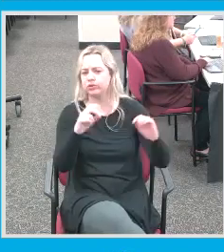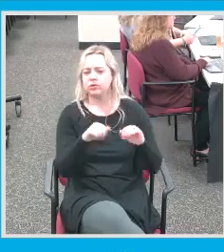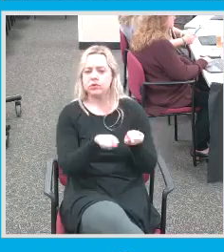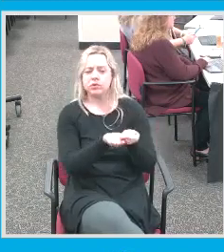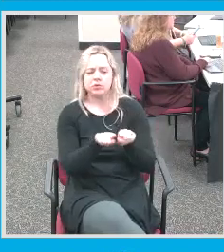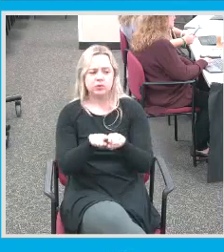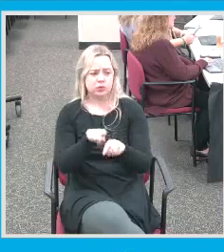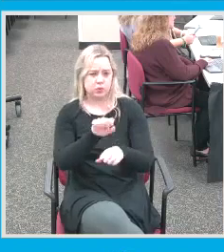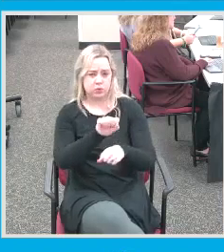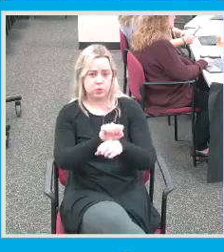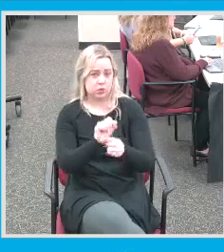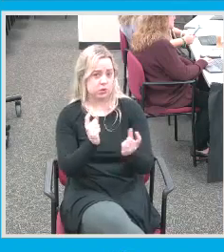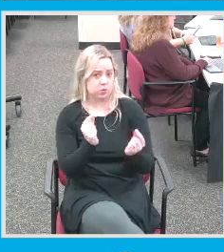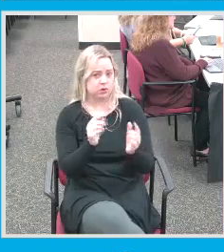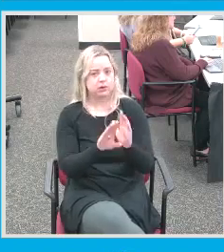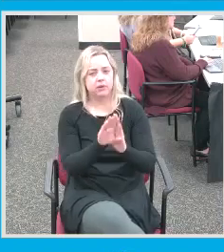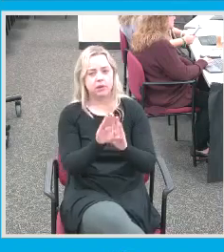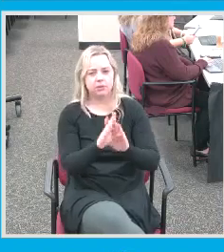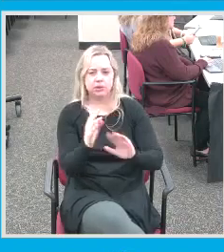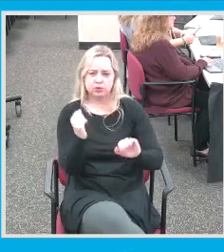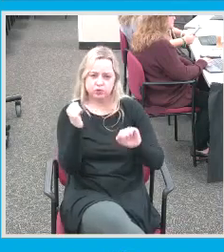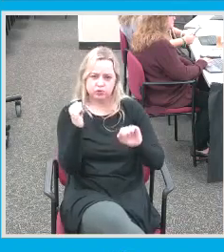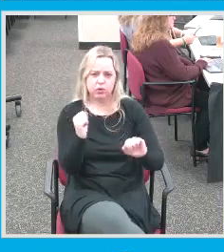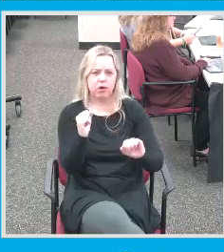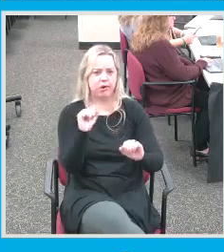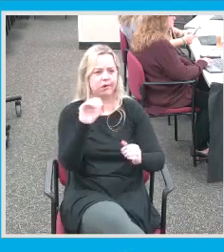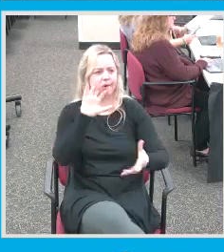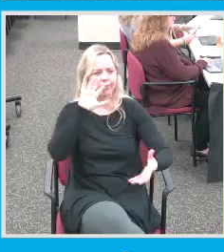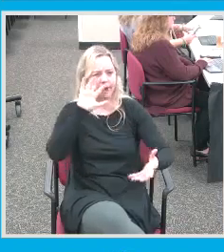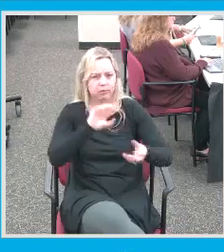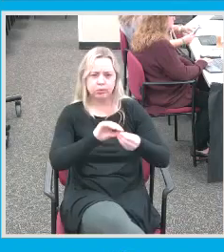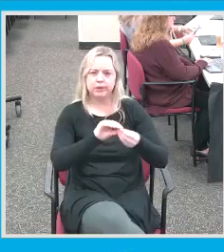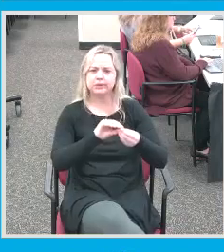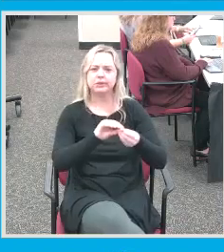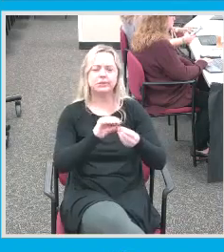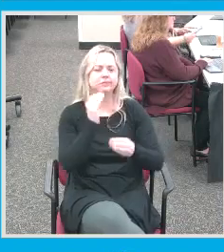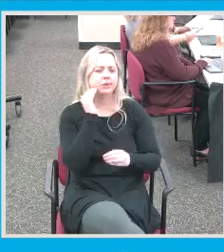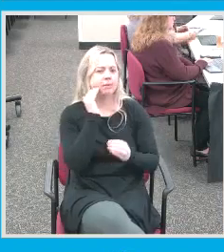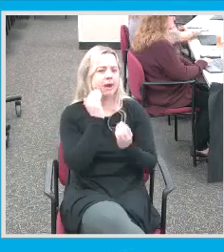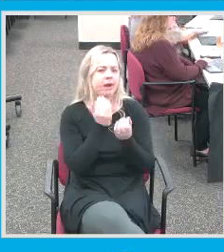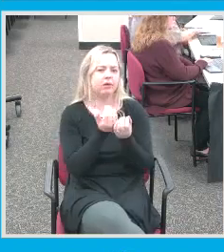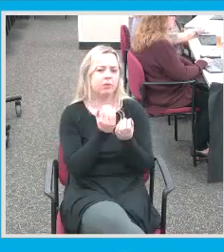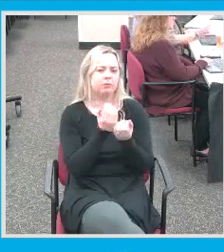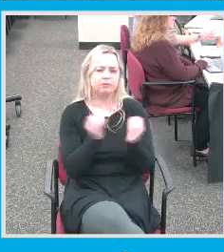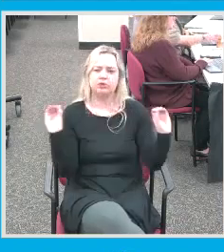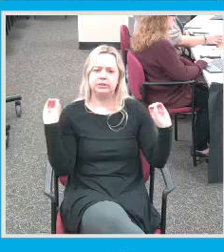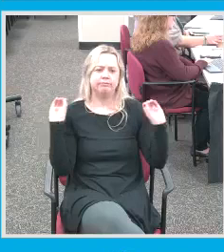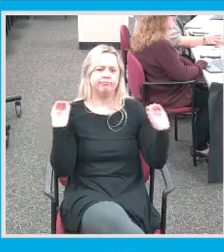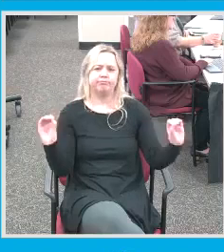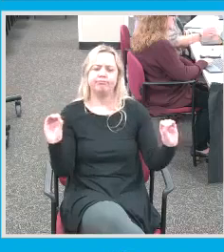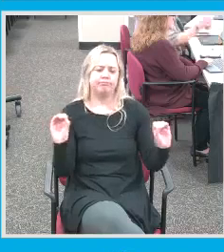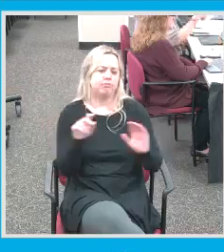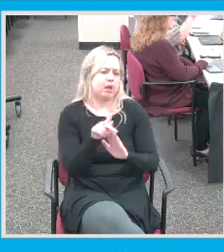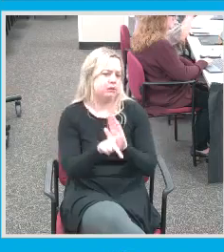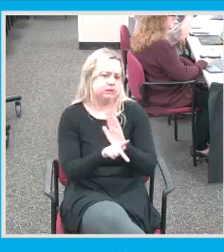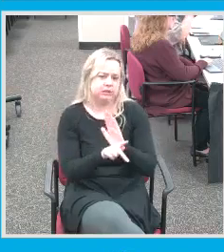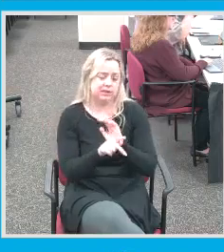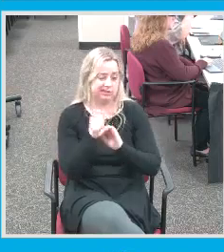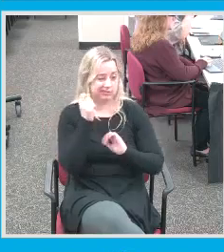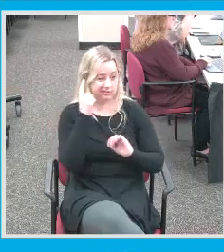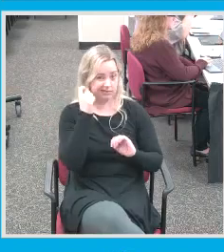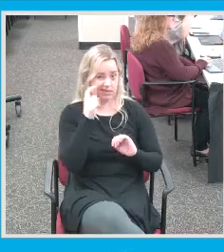on developing a strong, comprehensive tobacco-free schools policy. These comprehensive tobacco-free